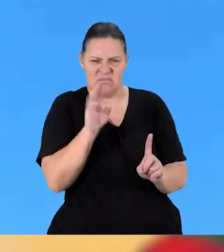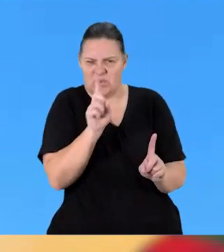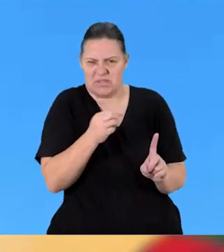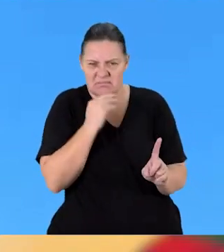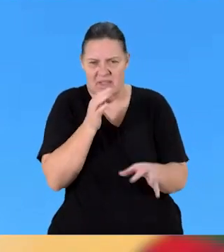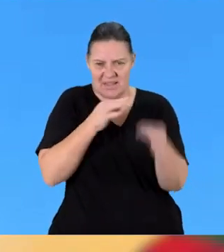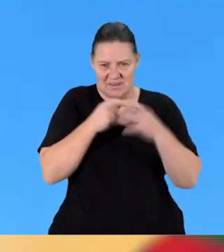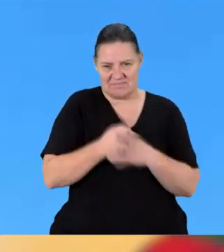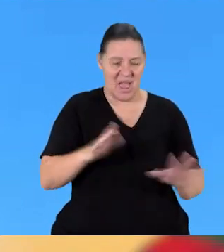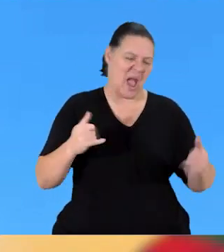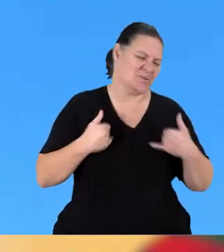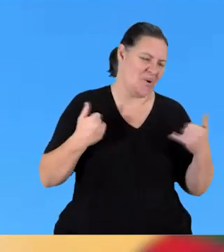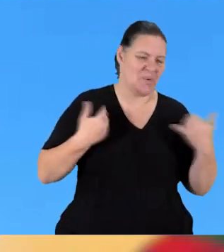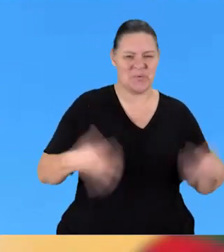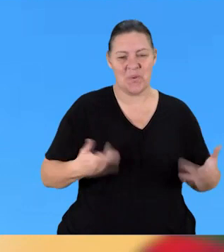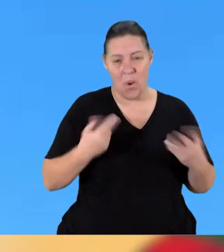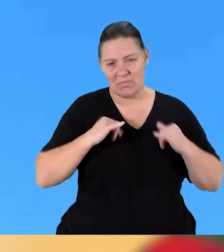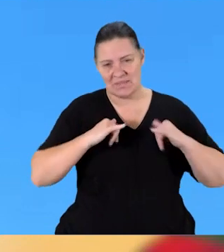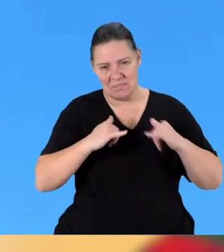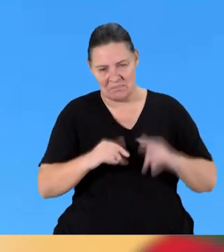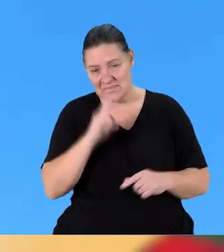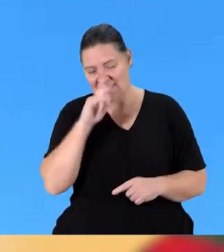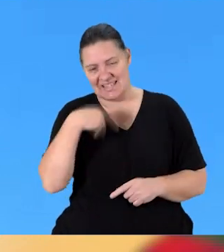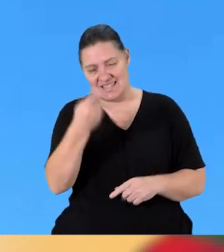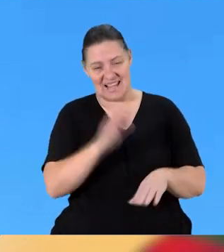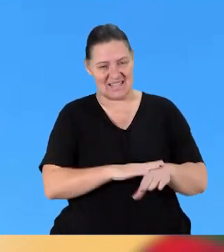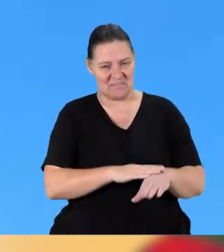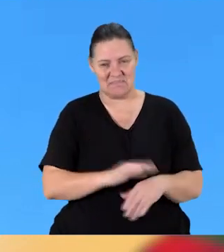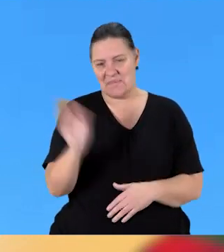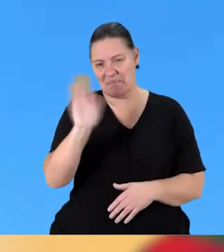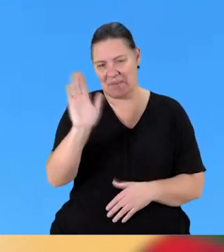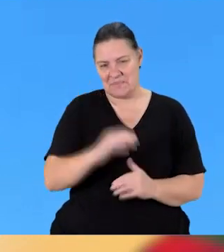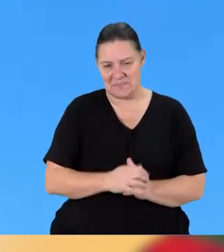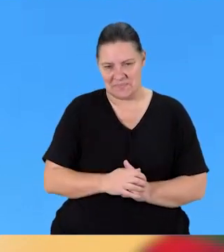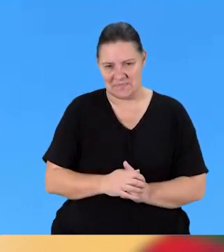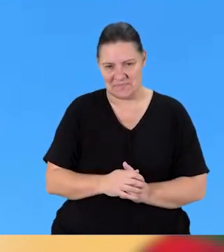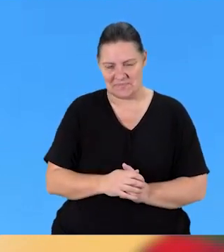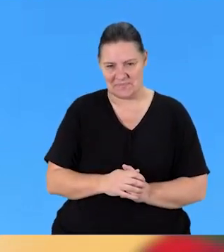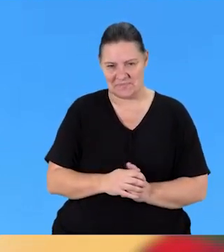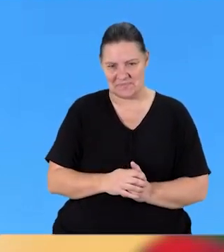being with you here. I hope you did. And until I see you again next time, bye.